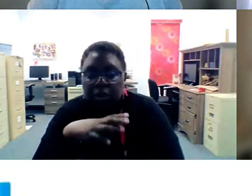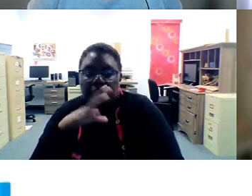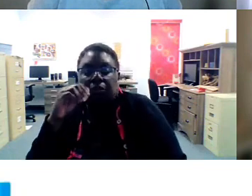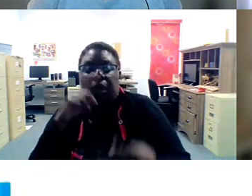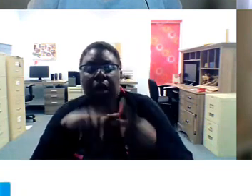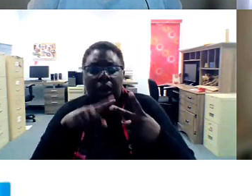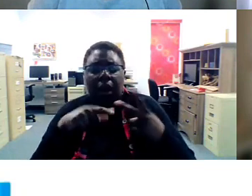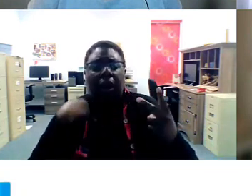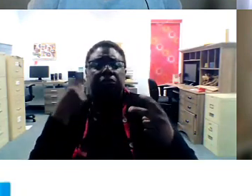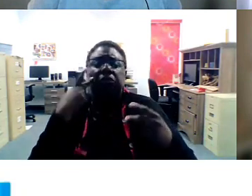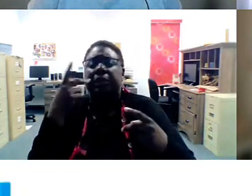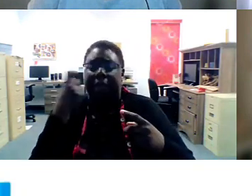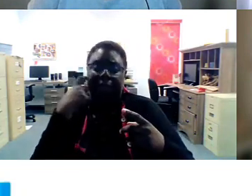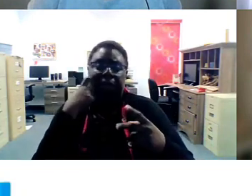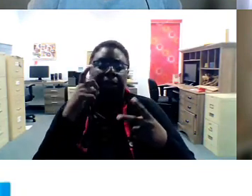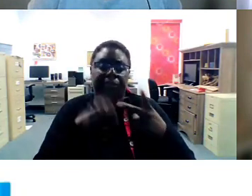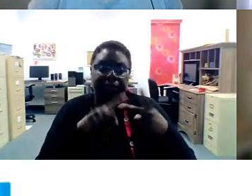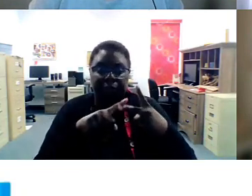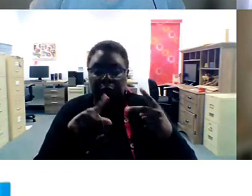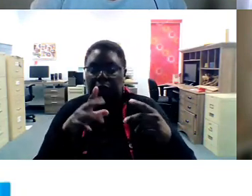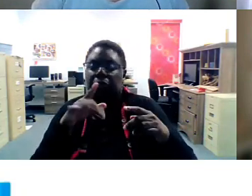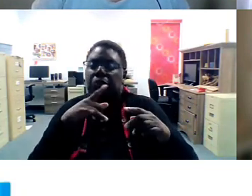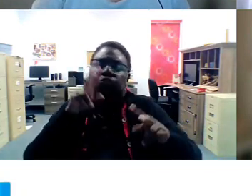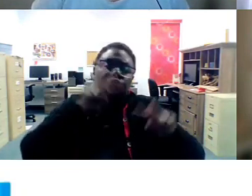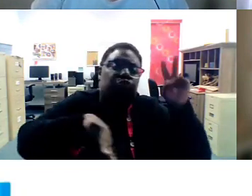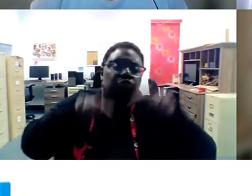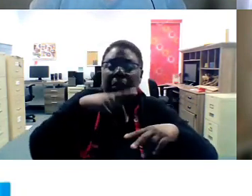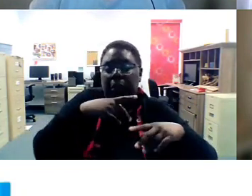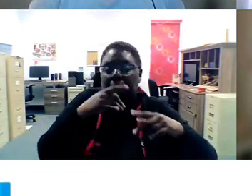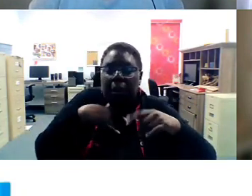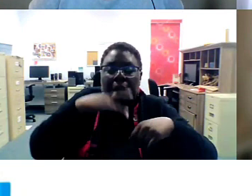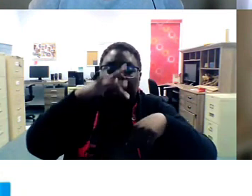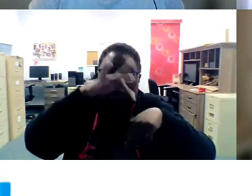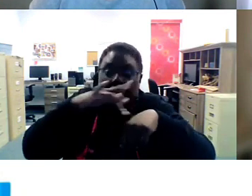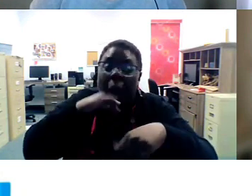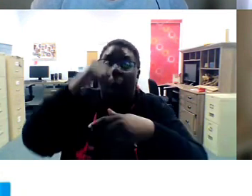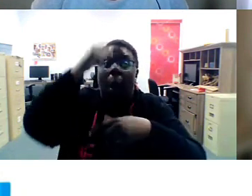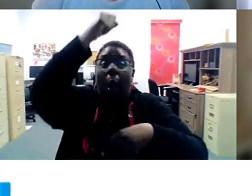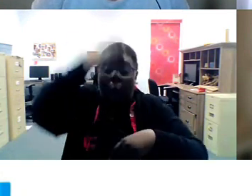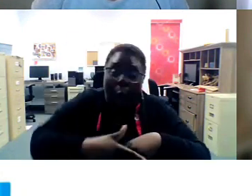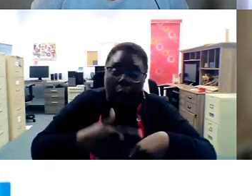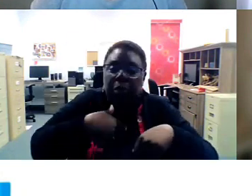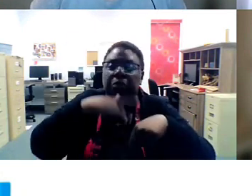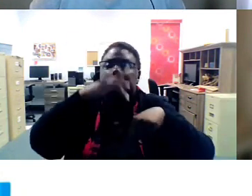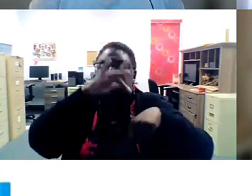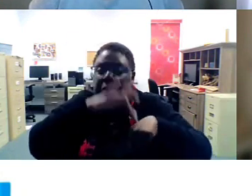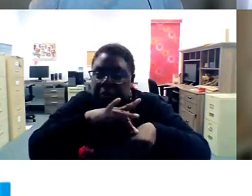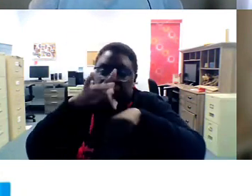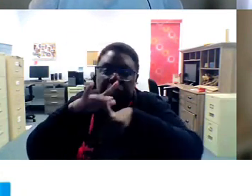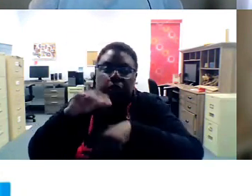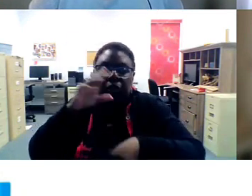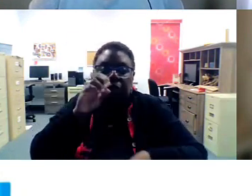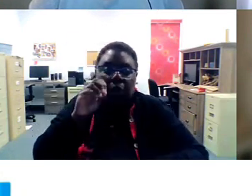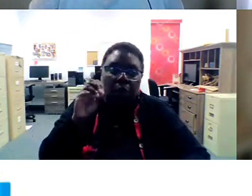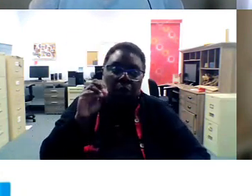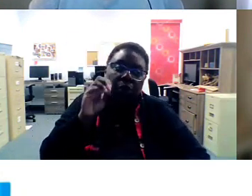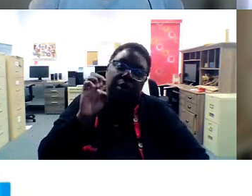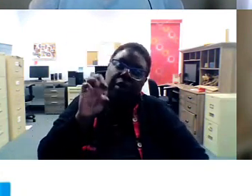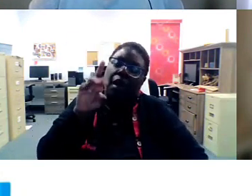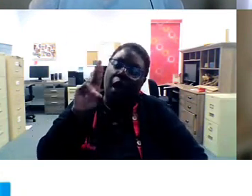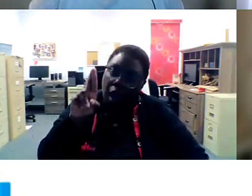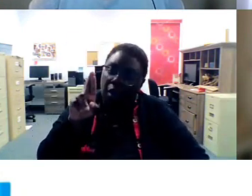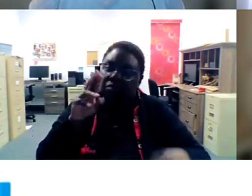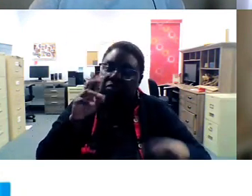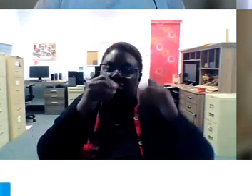Perfect. All right. So looking And at if the I can time, just add to that, Monica, when I was just looking through the resources